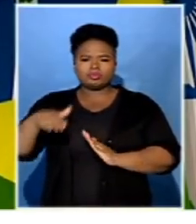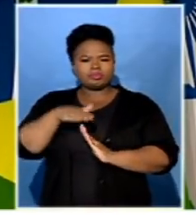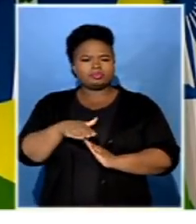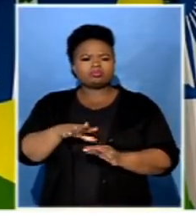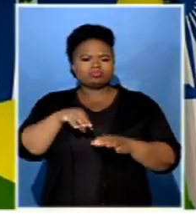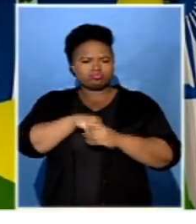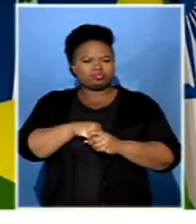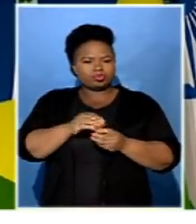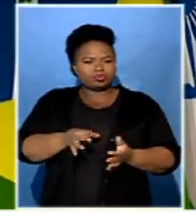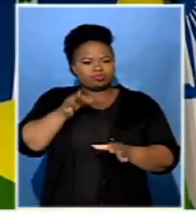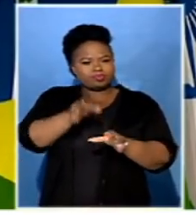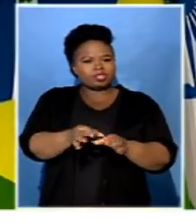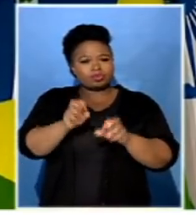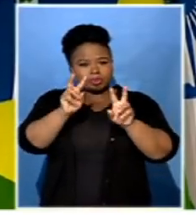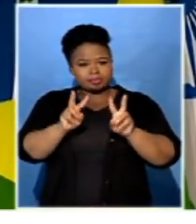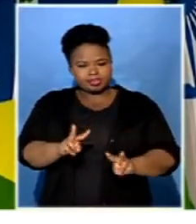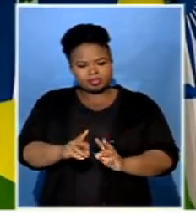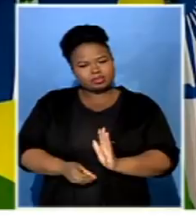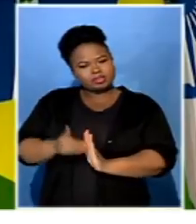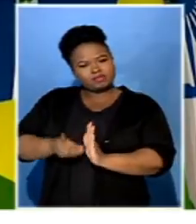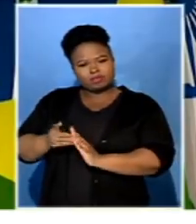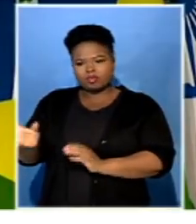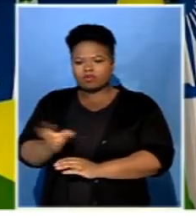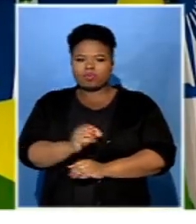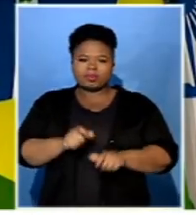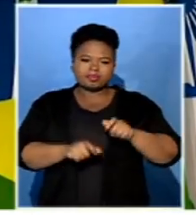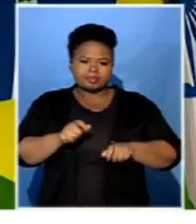contribution to peace and development of mankind.